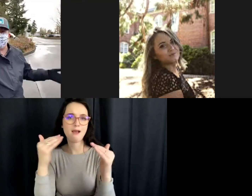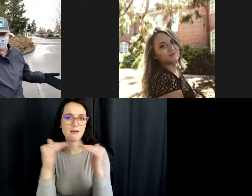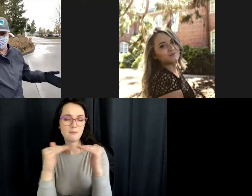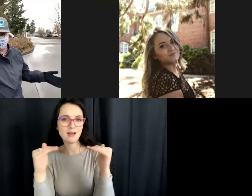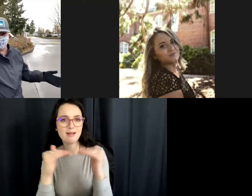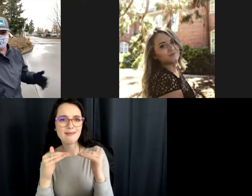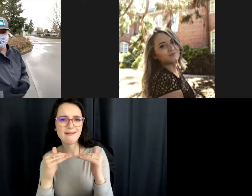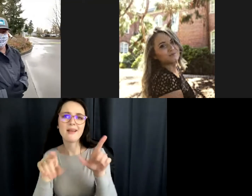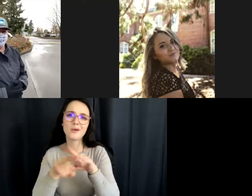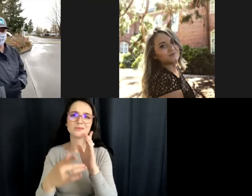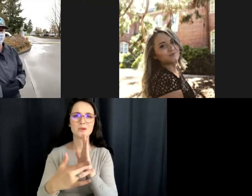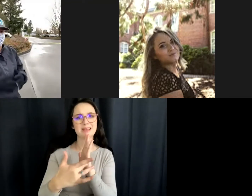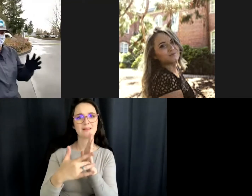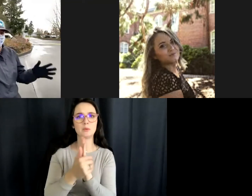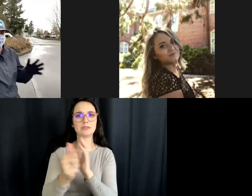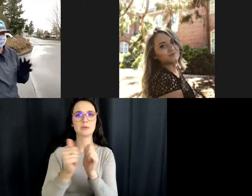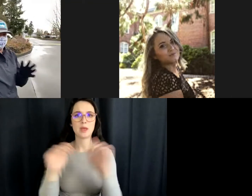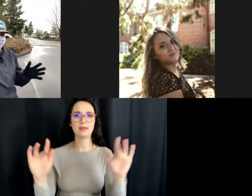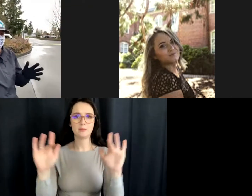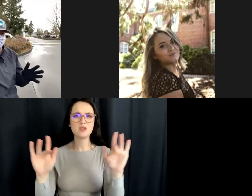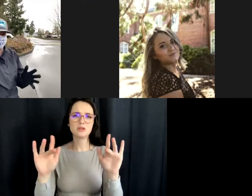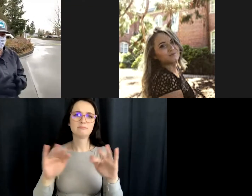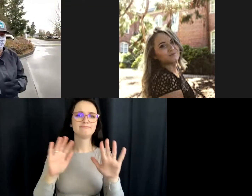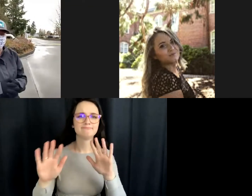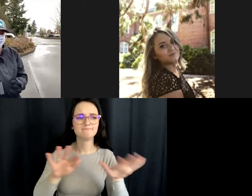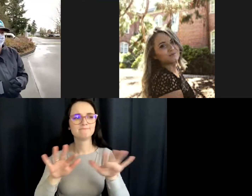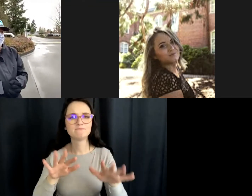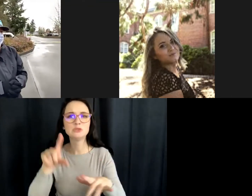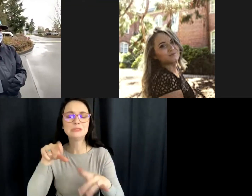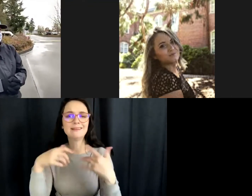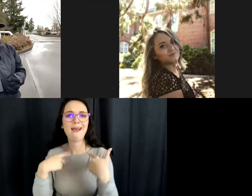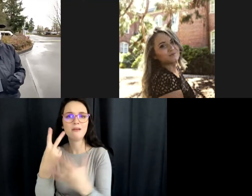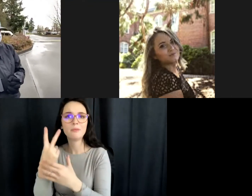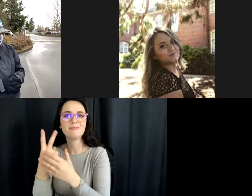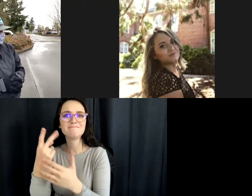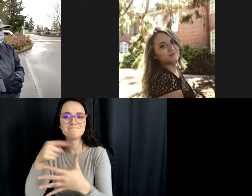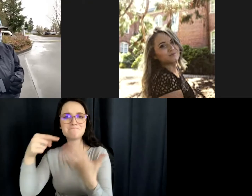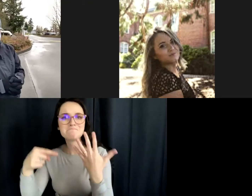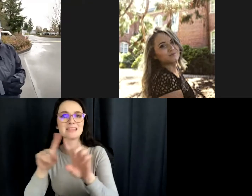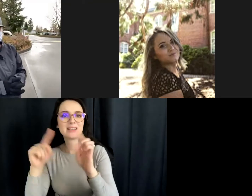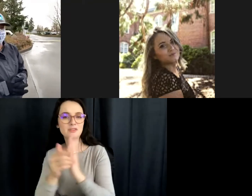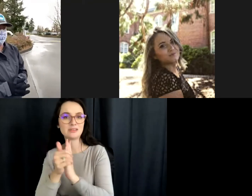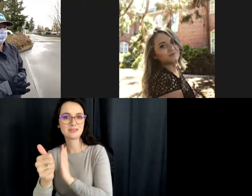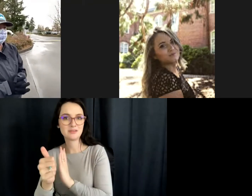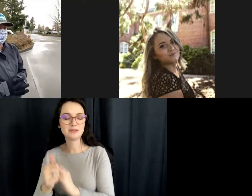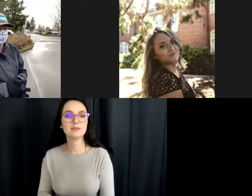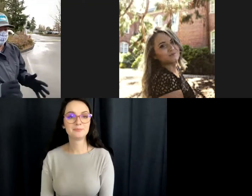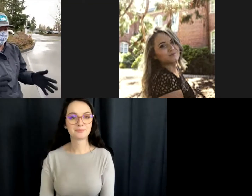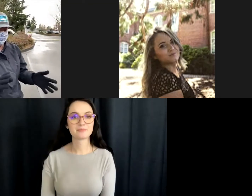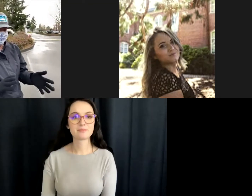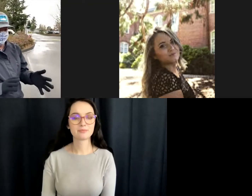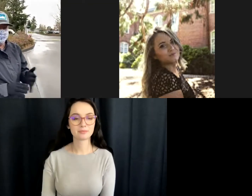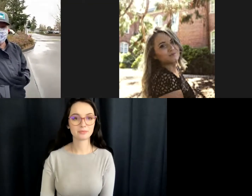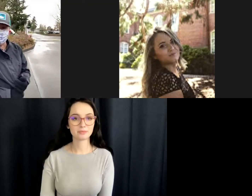room or the control room. Basically, they're the brains of the operation. So there's like a room with all these computer